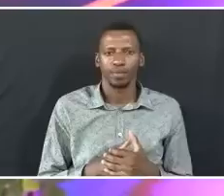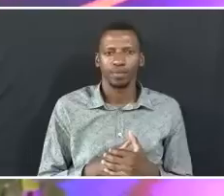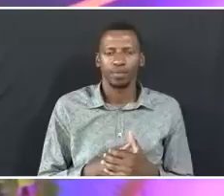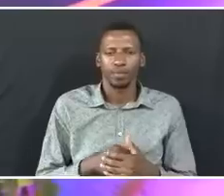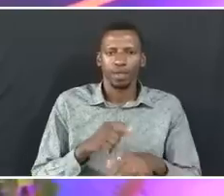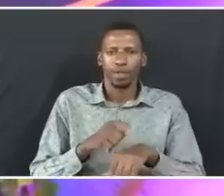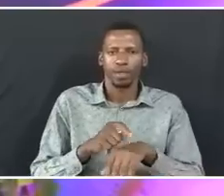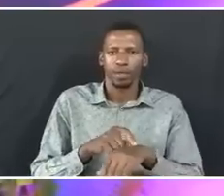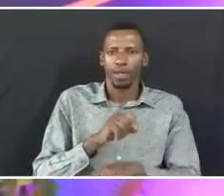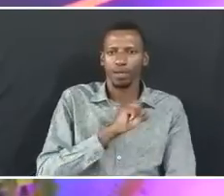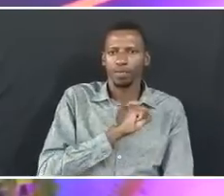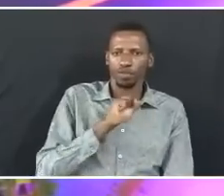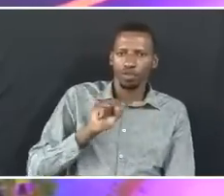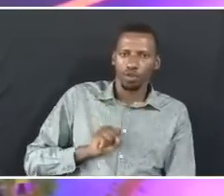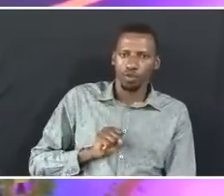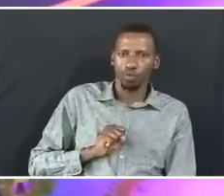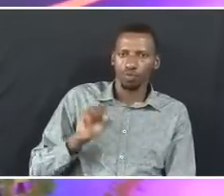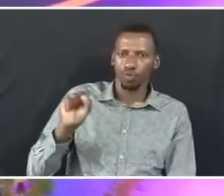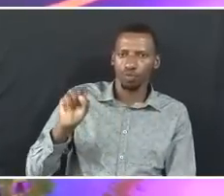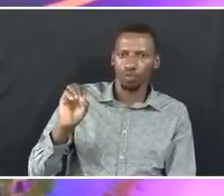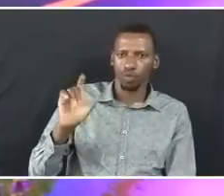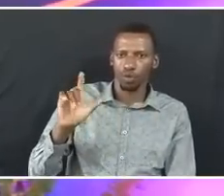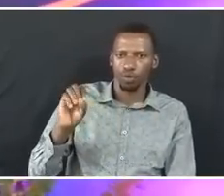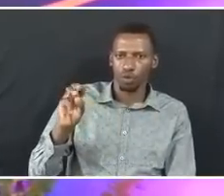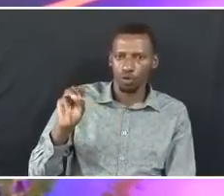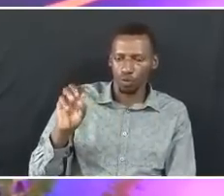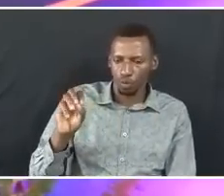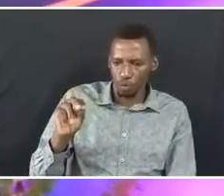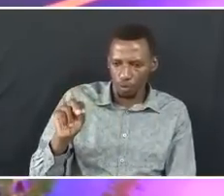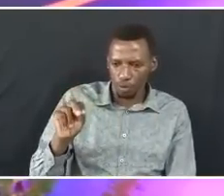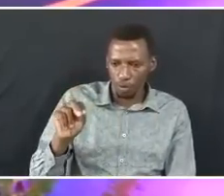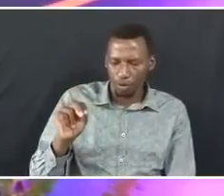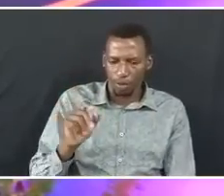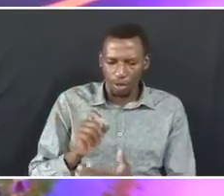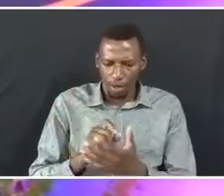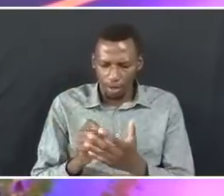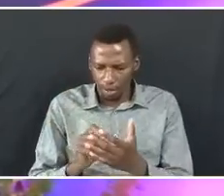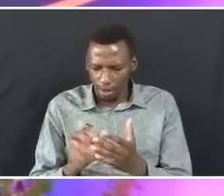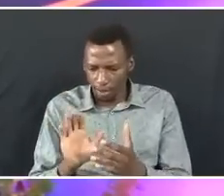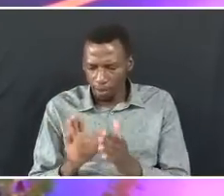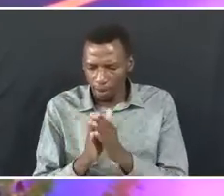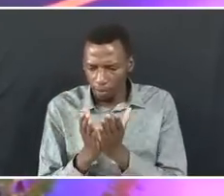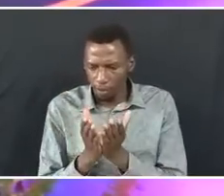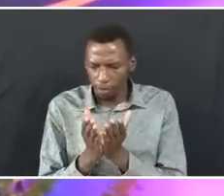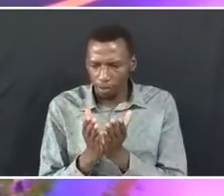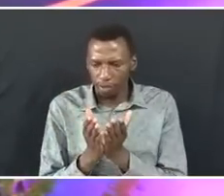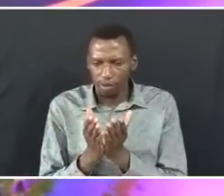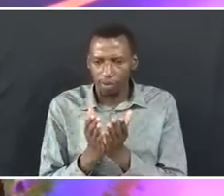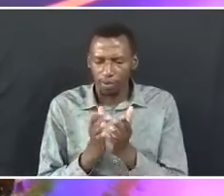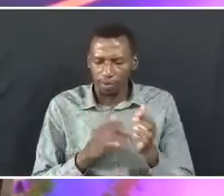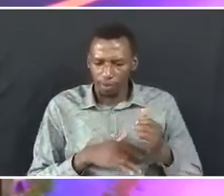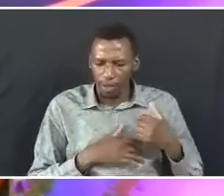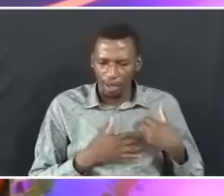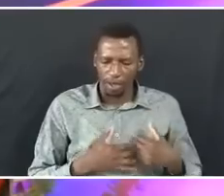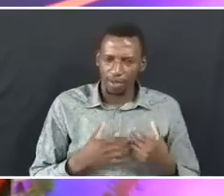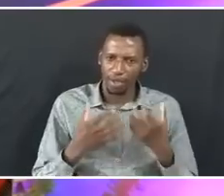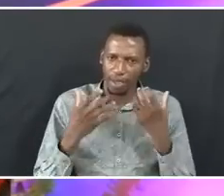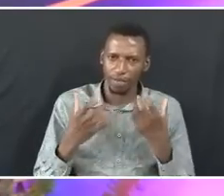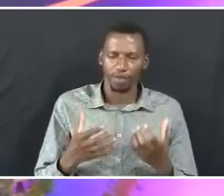When Solomon writes his books, he writes with a heavy heart. There are men and women that have died